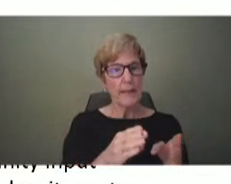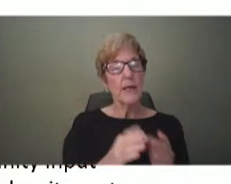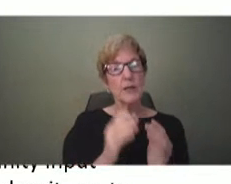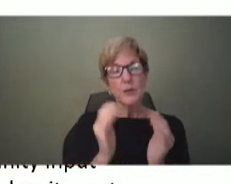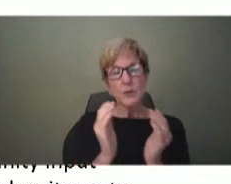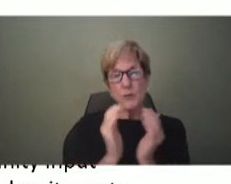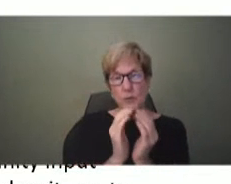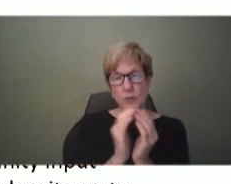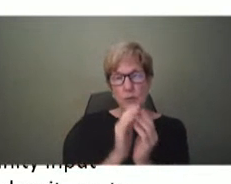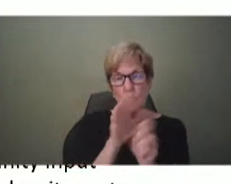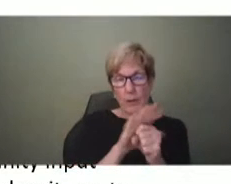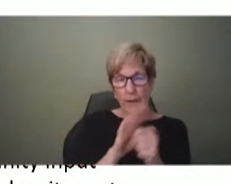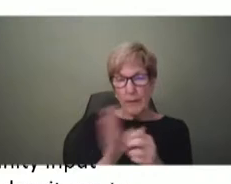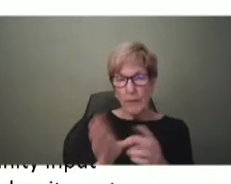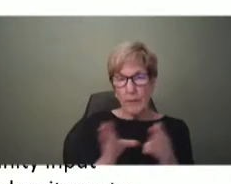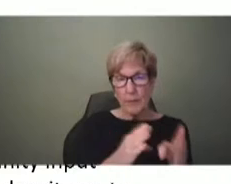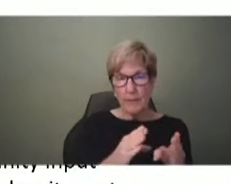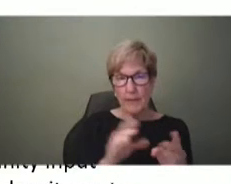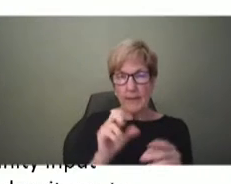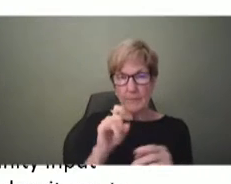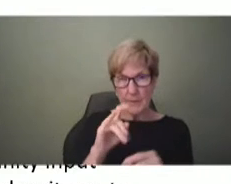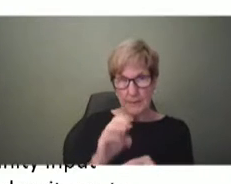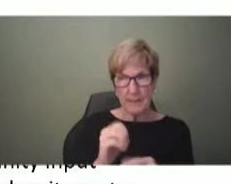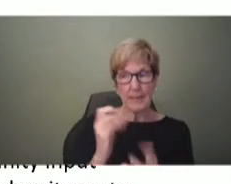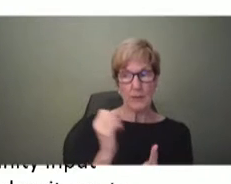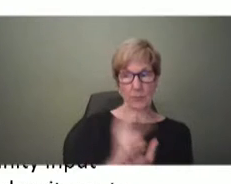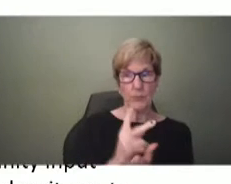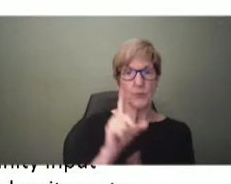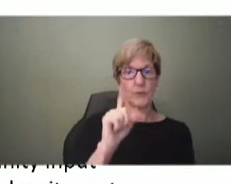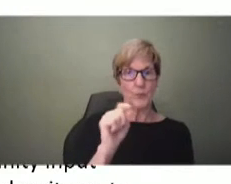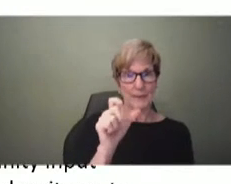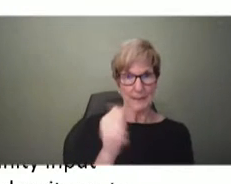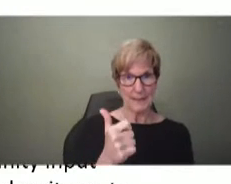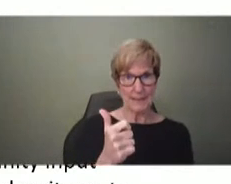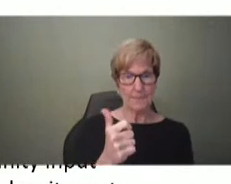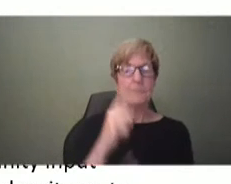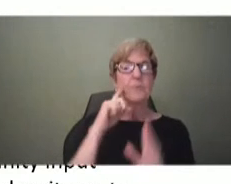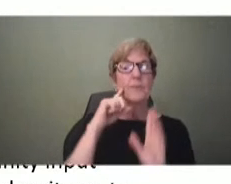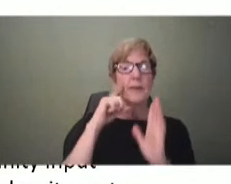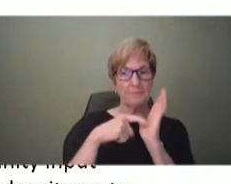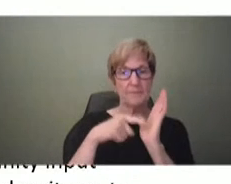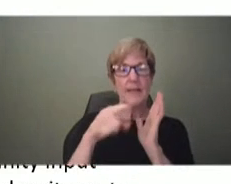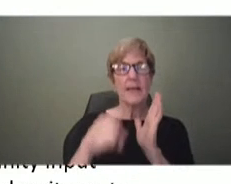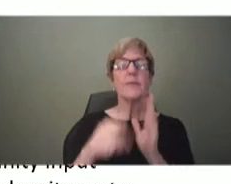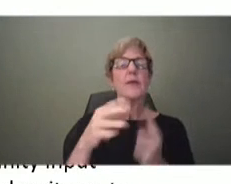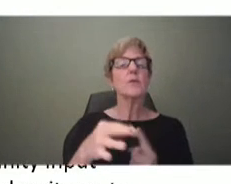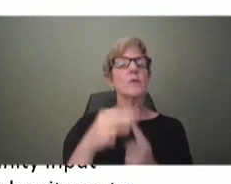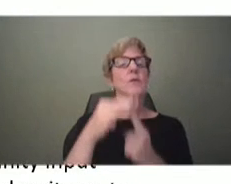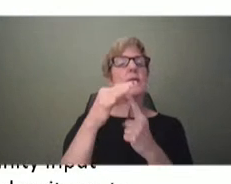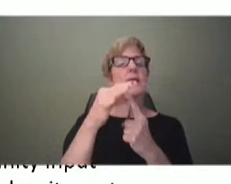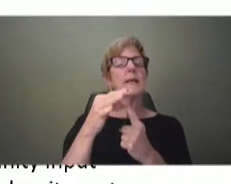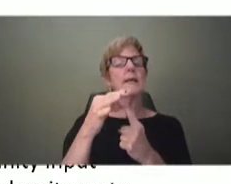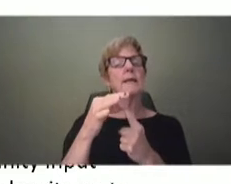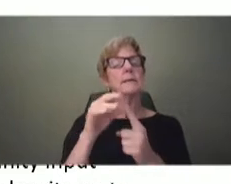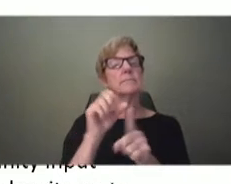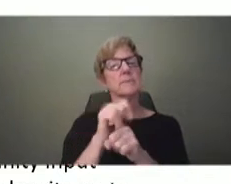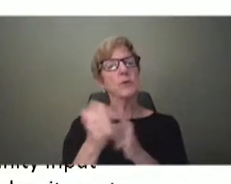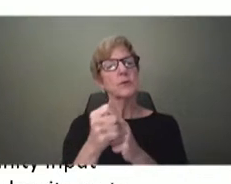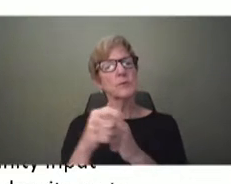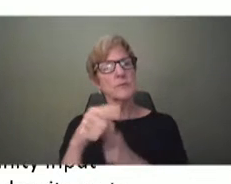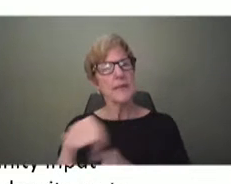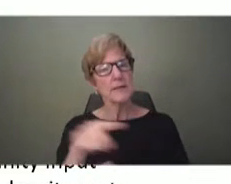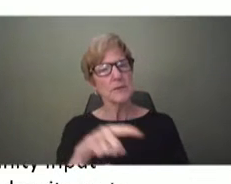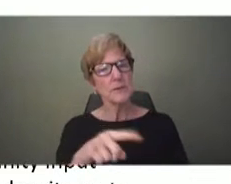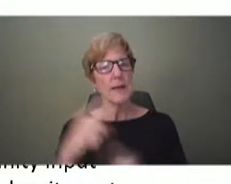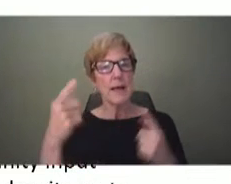done for this site and approved in 2010 it specifically looked at the unique circumstances that occurred in